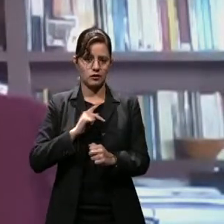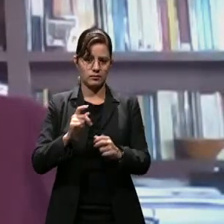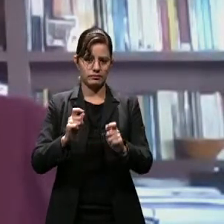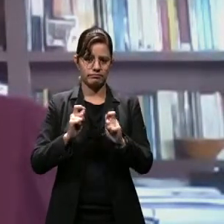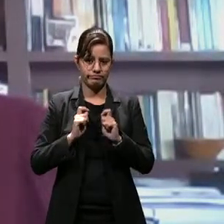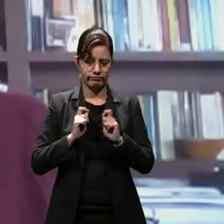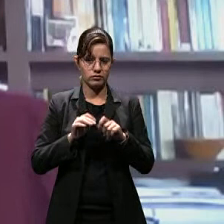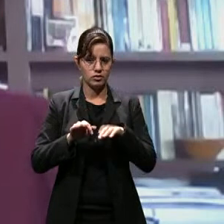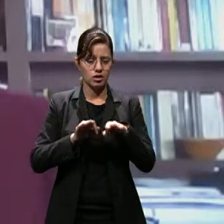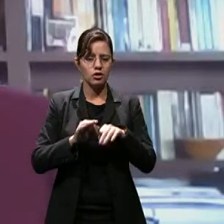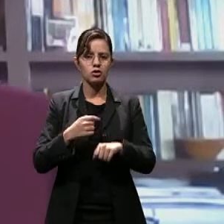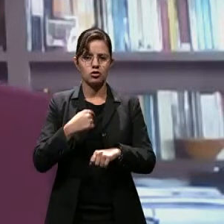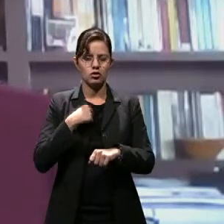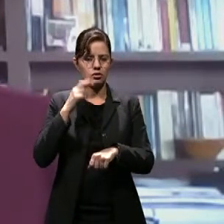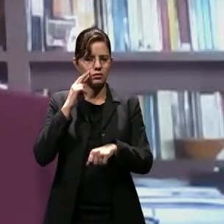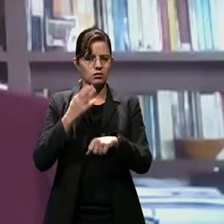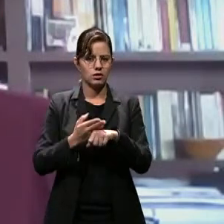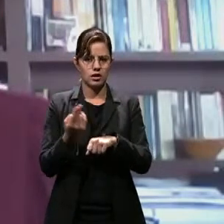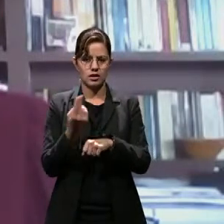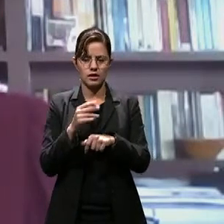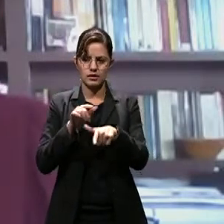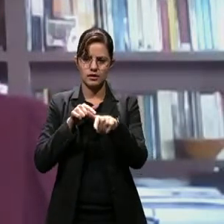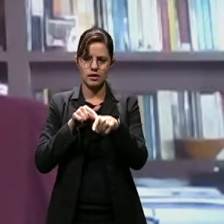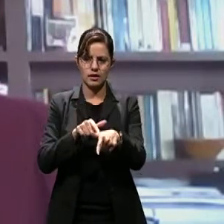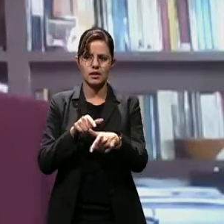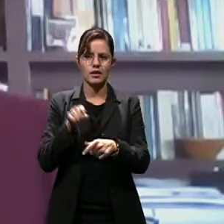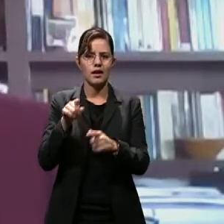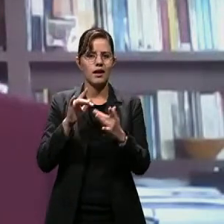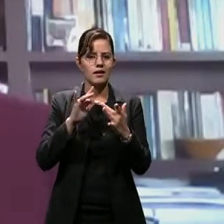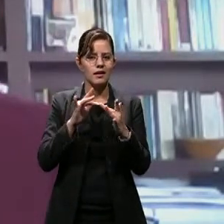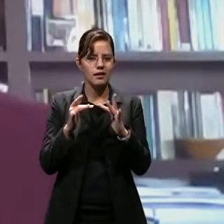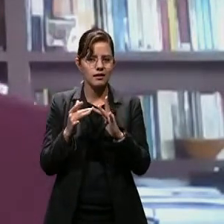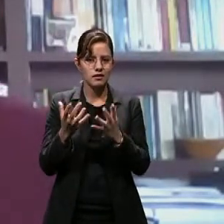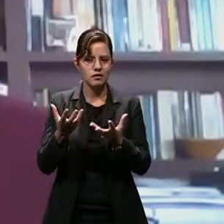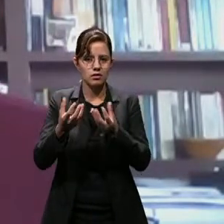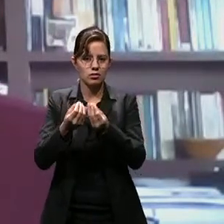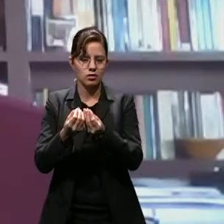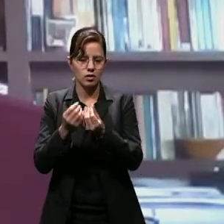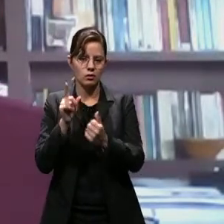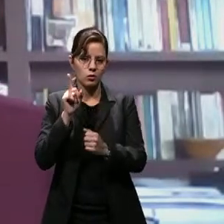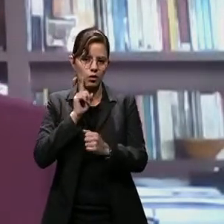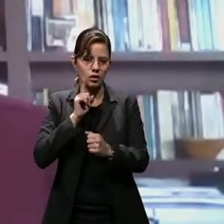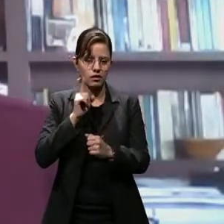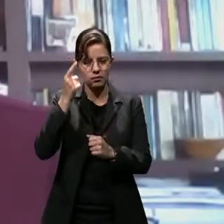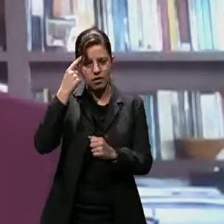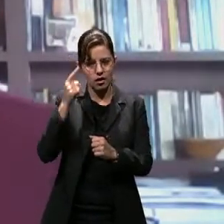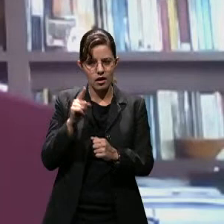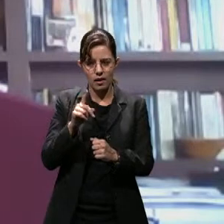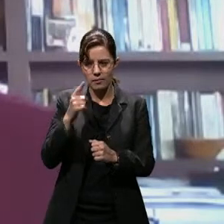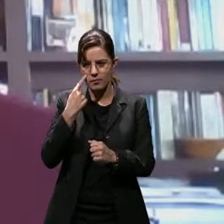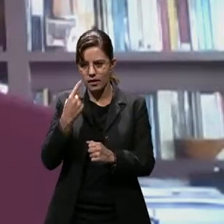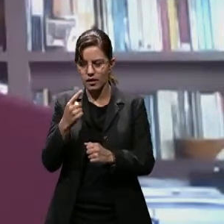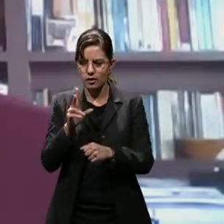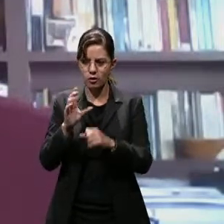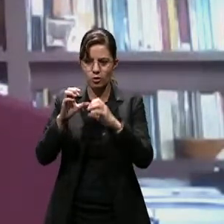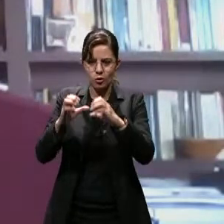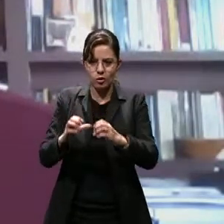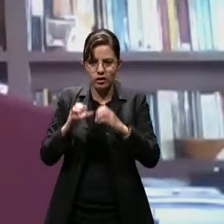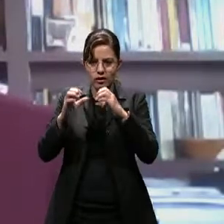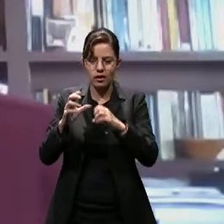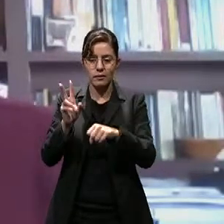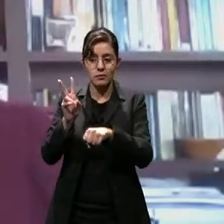to continue having networks to coach women in order to monitor